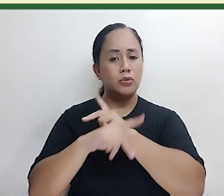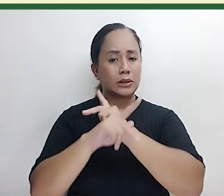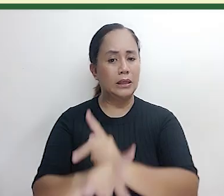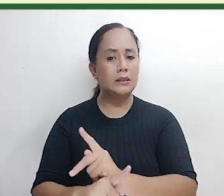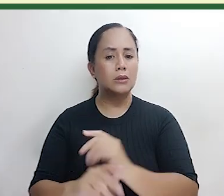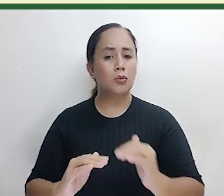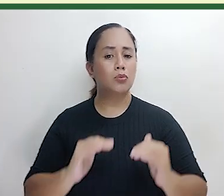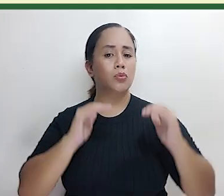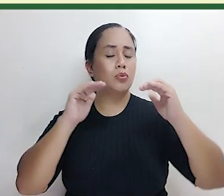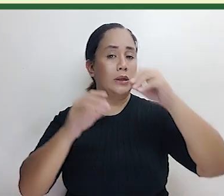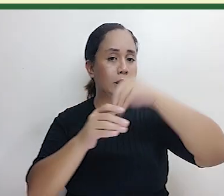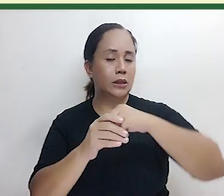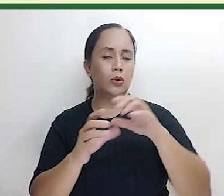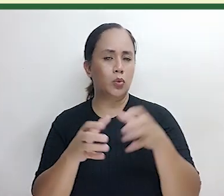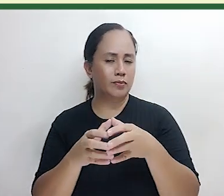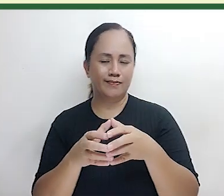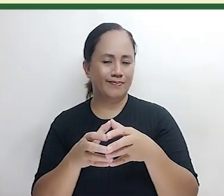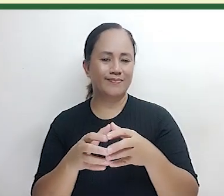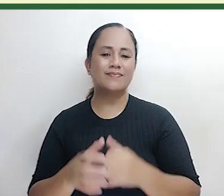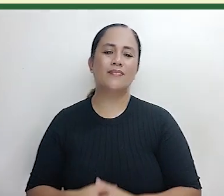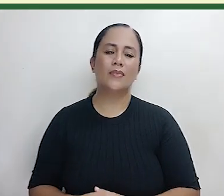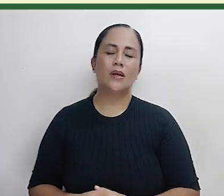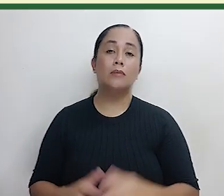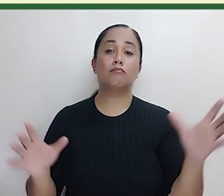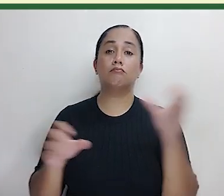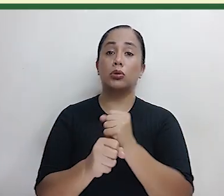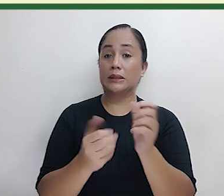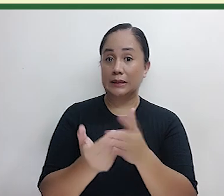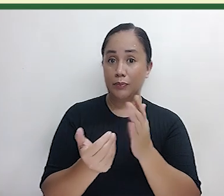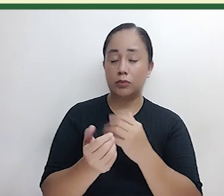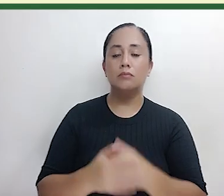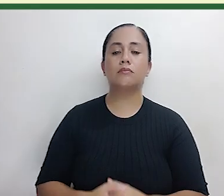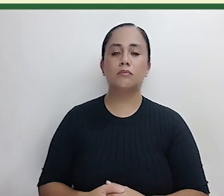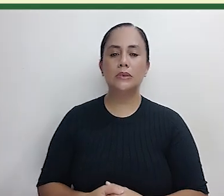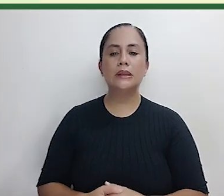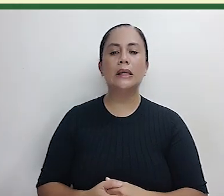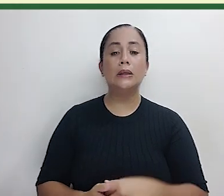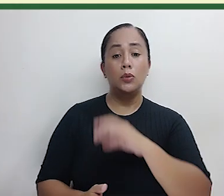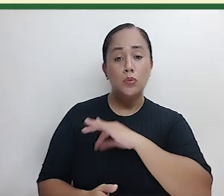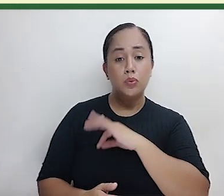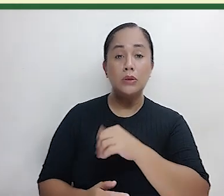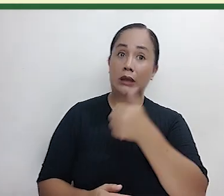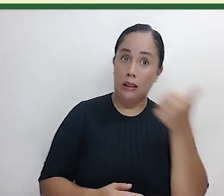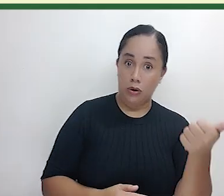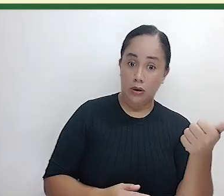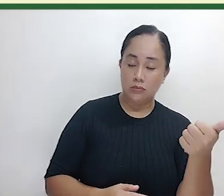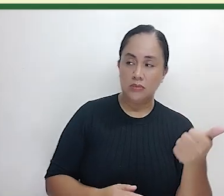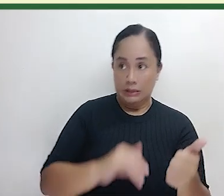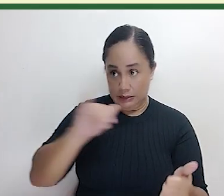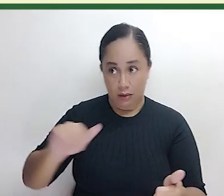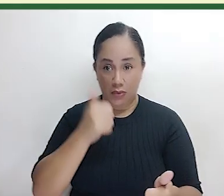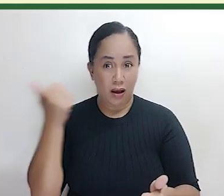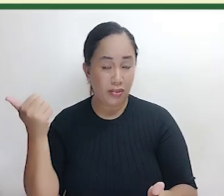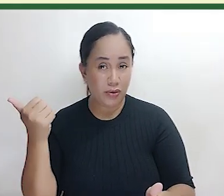is protected or elevated within a group. To put simply, a gain for some